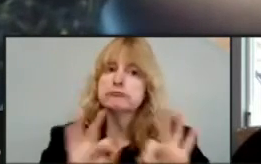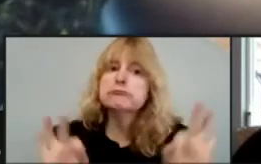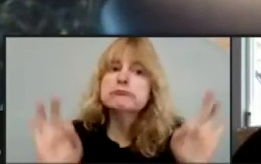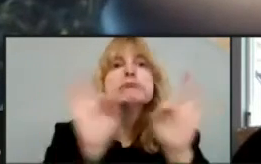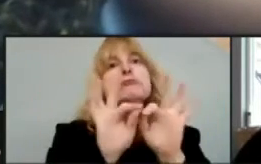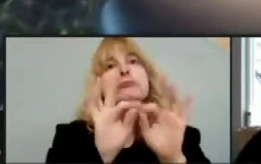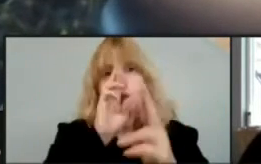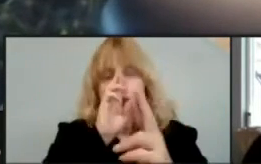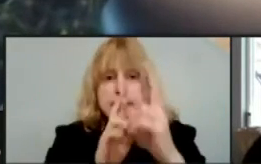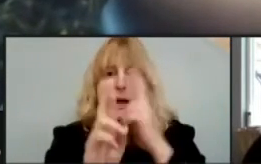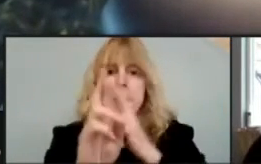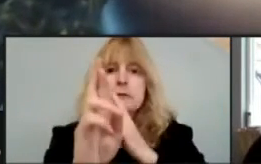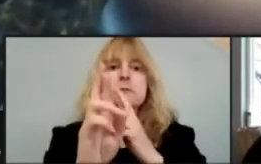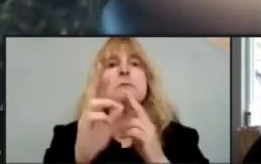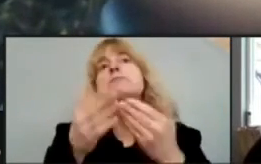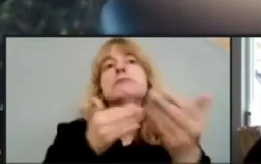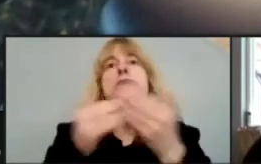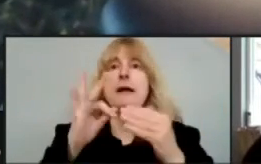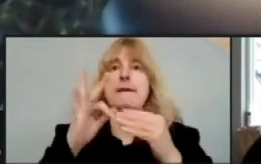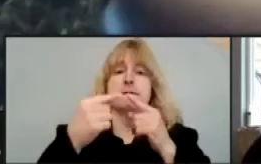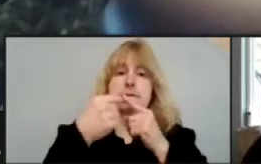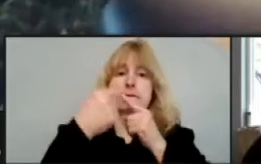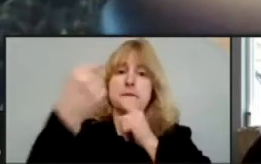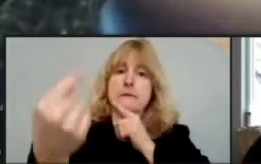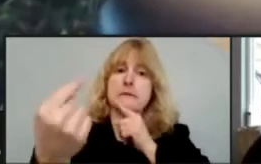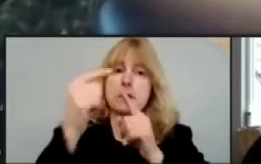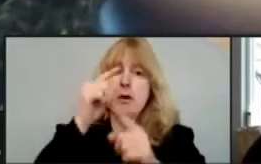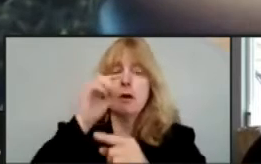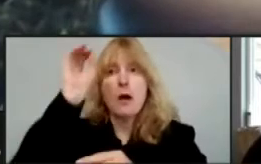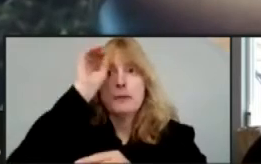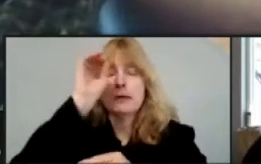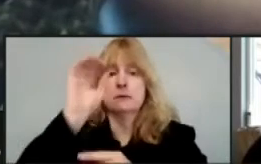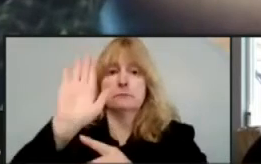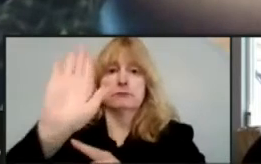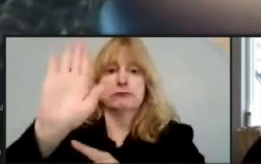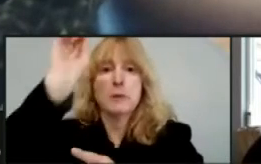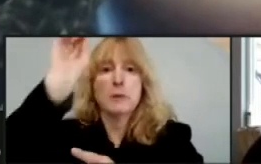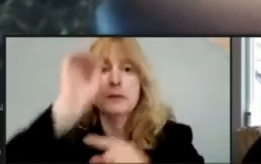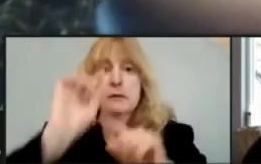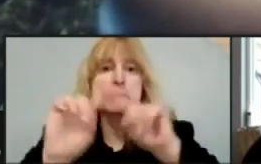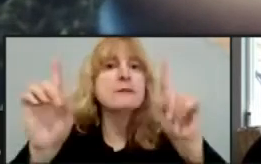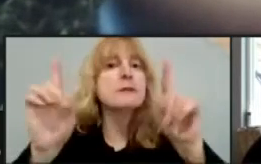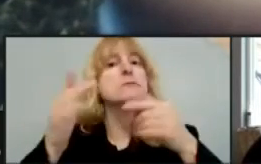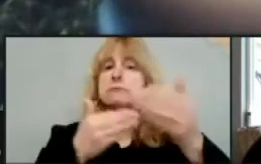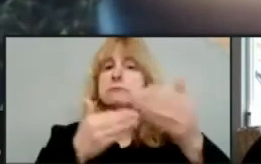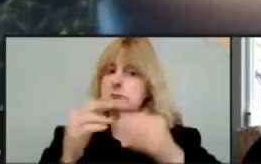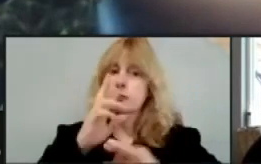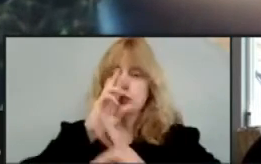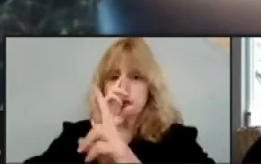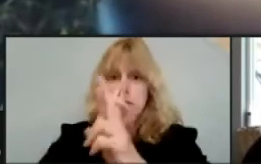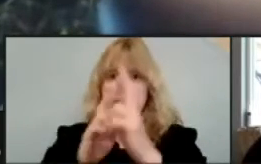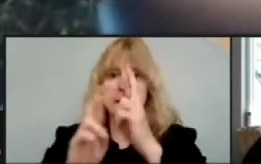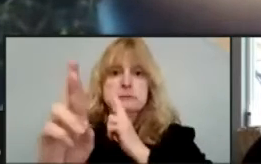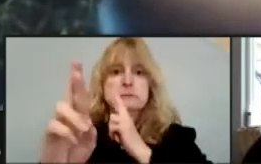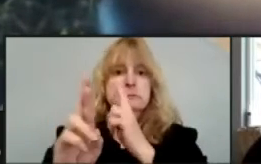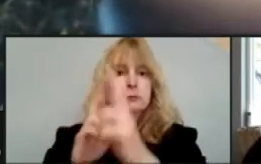having differences of opinions, that everyone's opinion is respected, but we root the conversation in